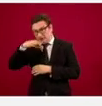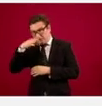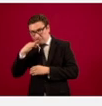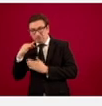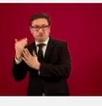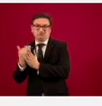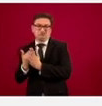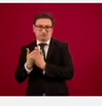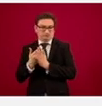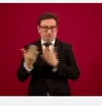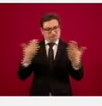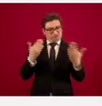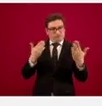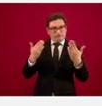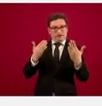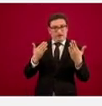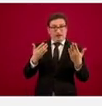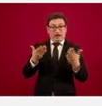how